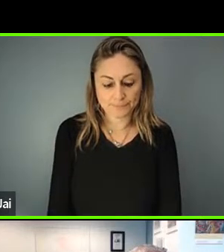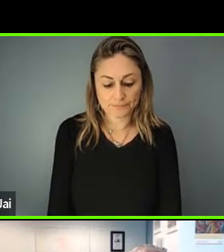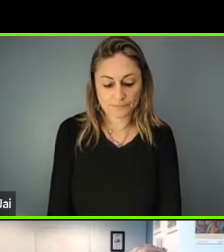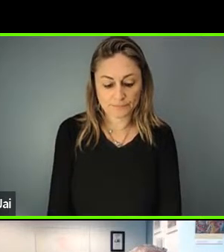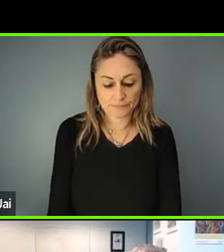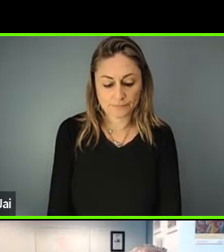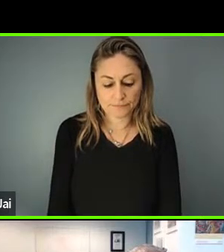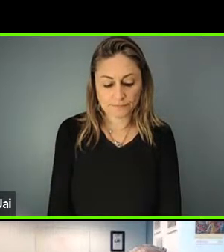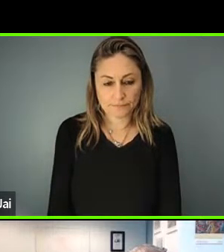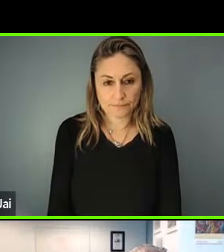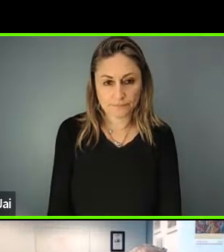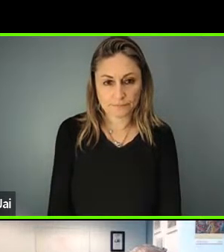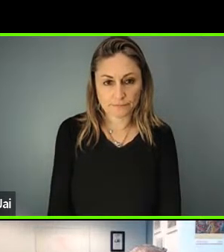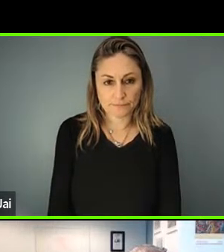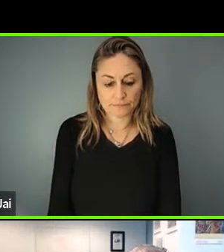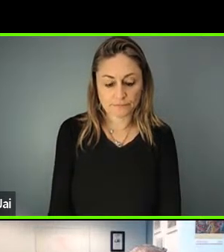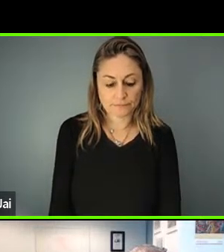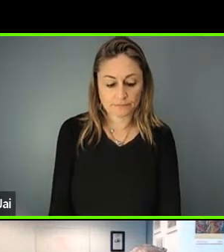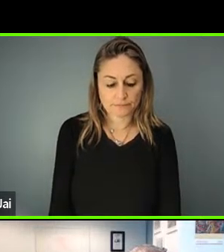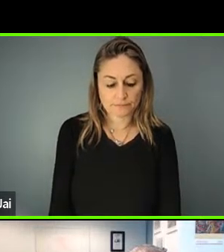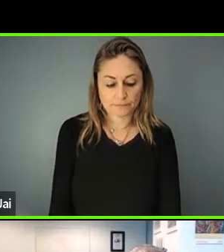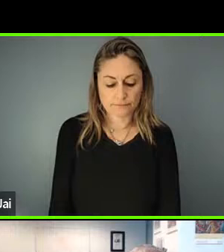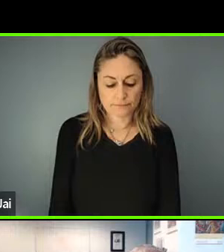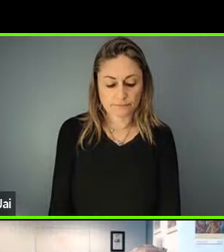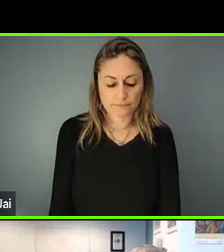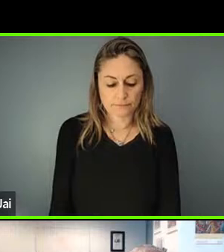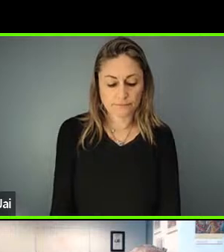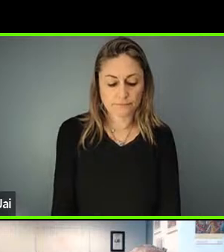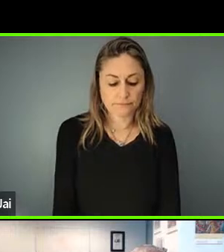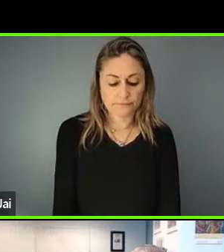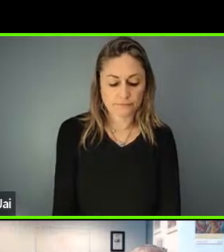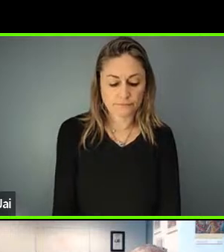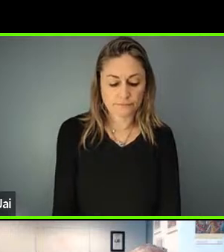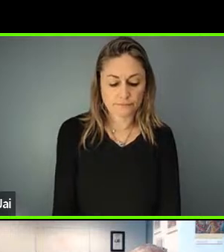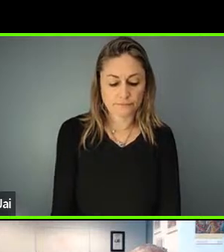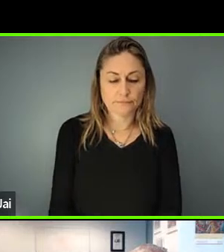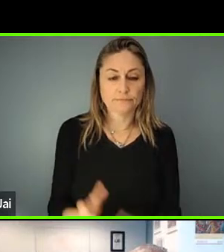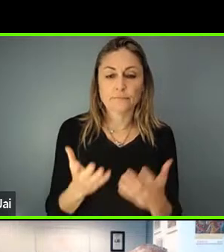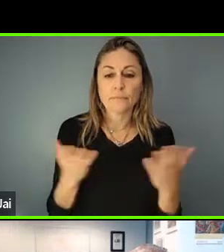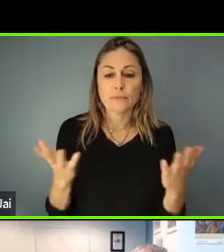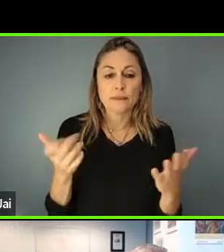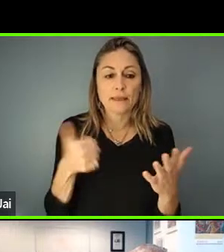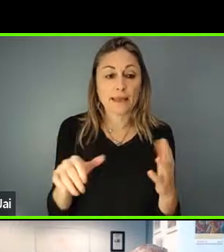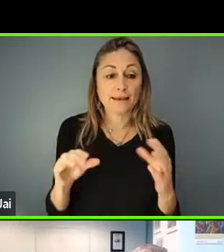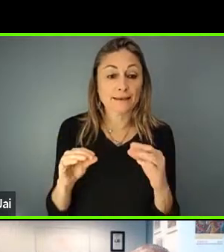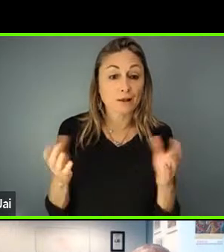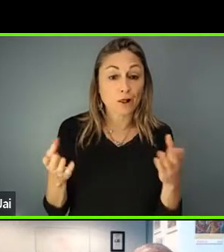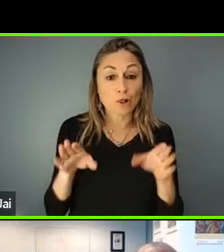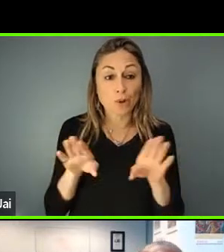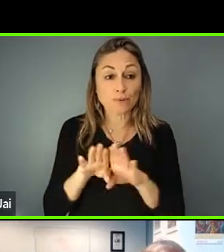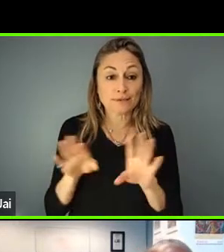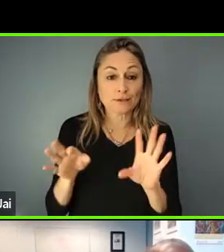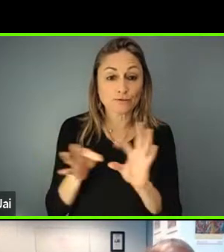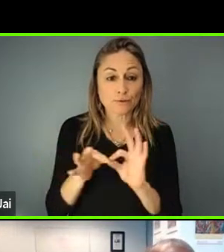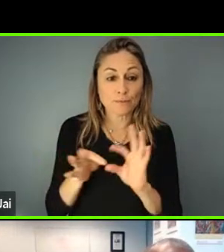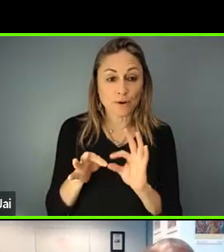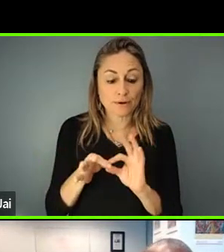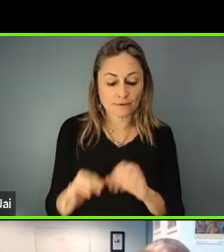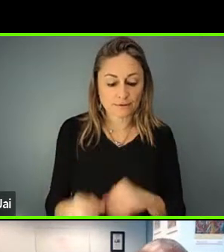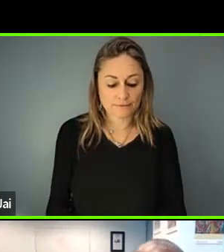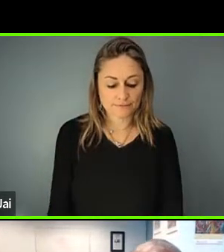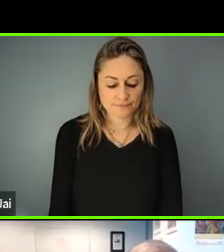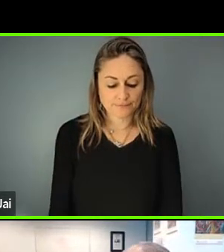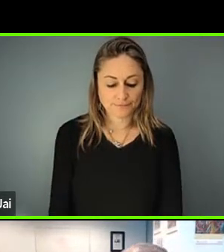And as we're waiting, Greg, is there any kind of closing remarks you'd like to share?